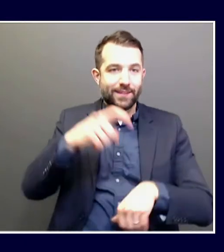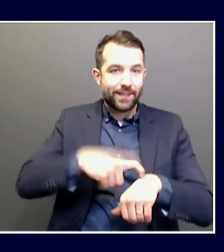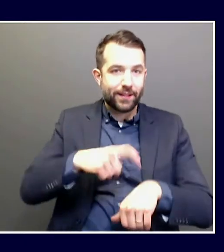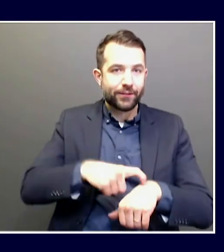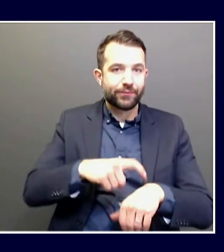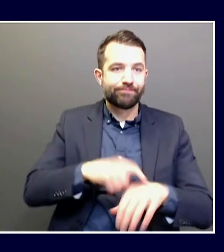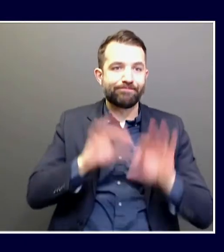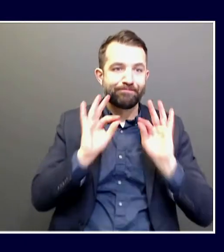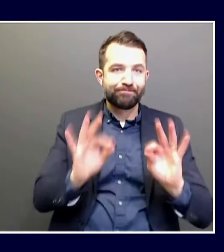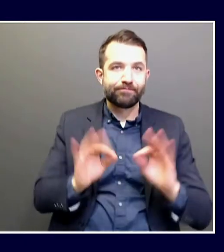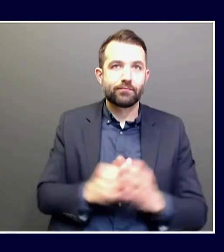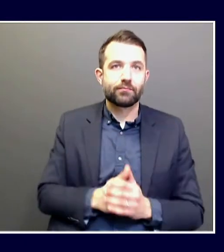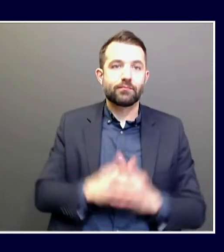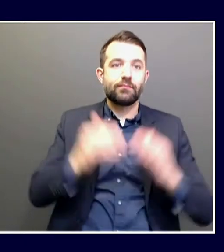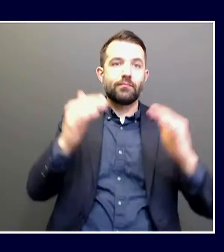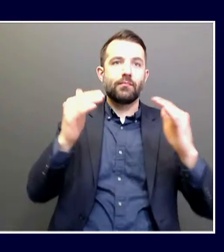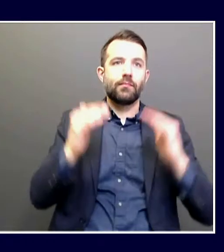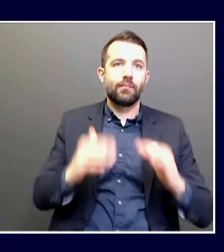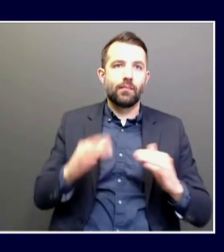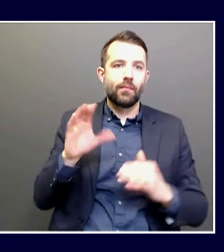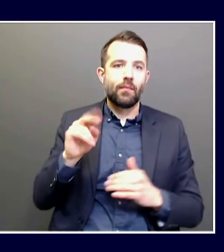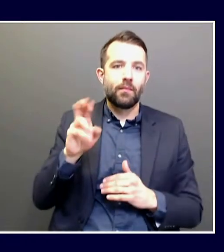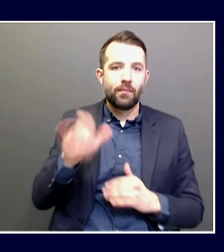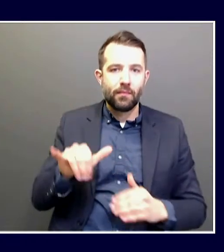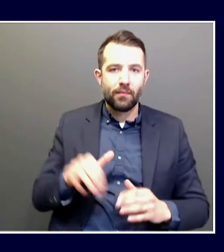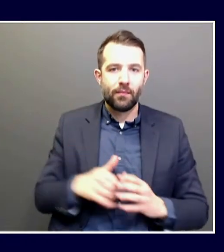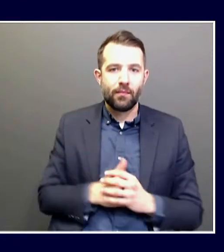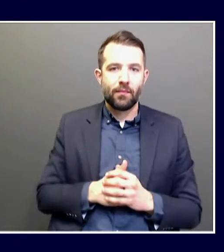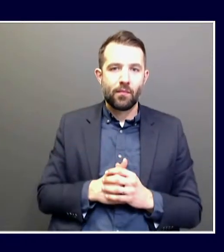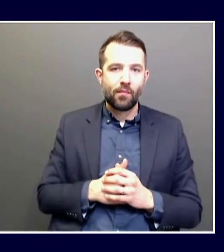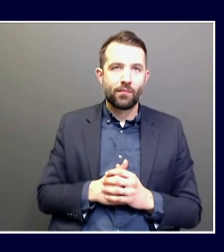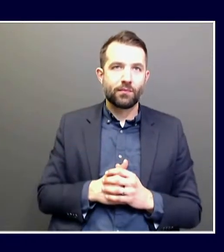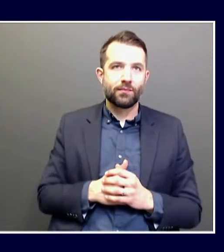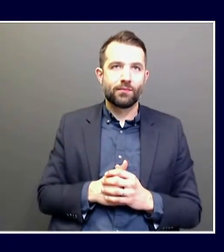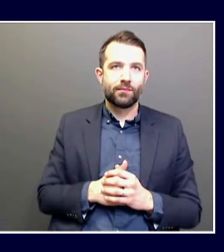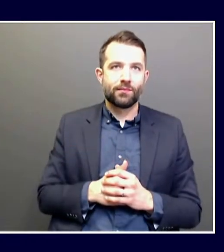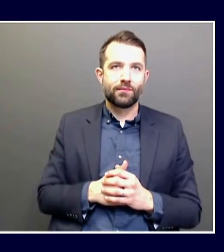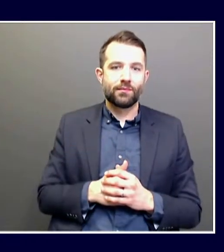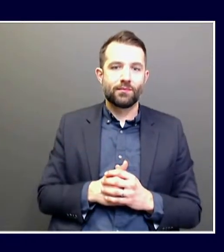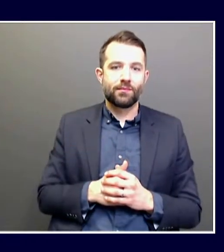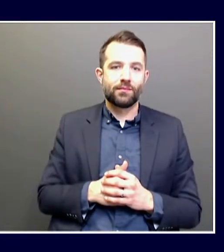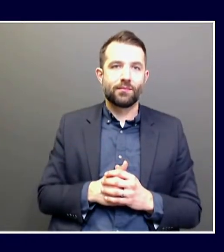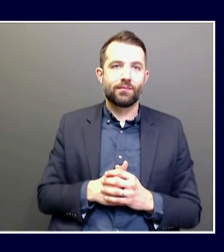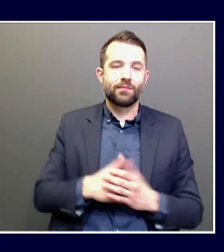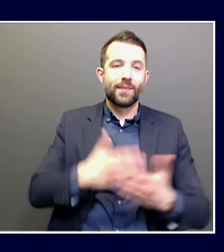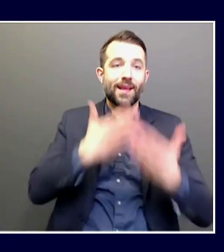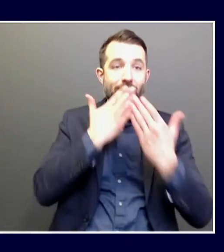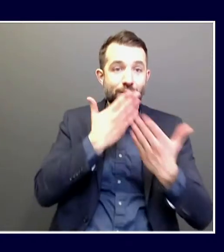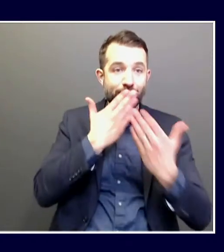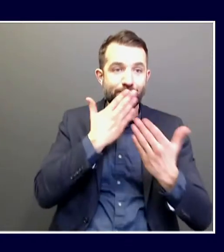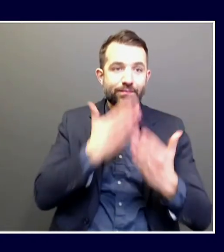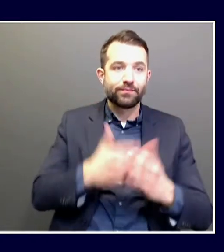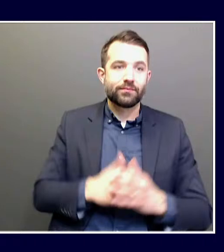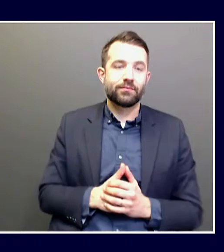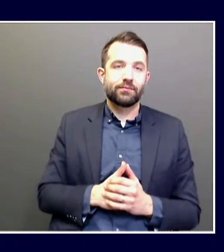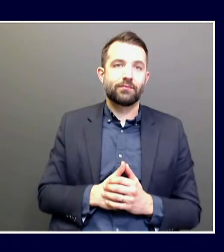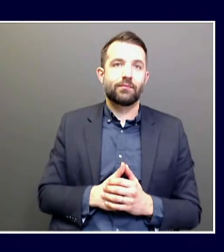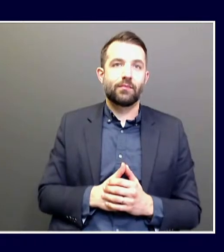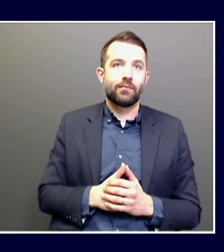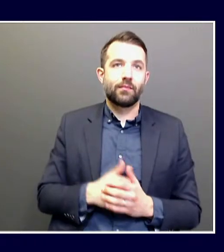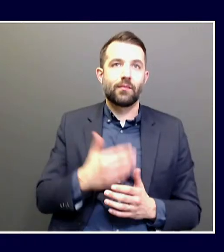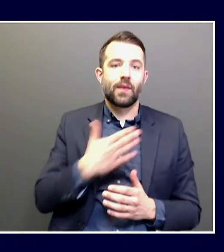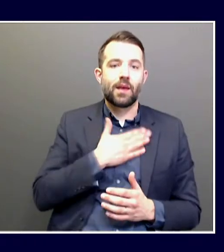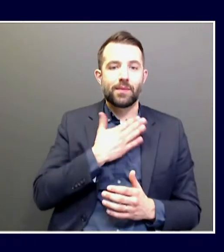Chris. Corey, let me go over to you from WAGM. Thank you, Dr. Shah and Commissioner Lambrou. My question is about